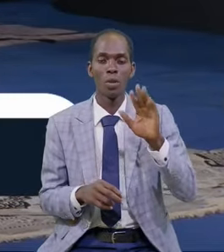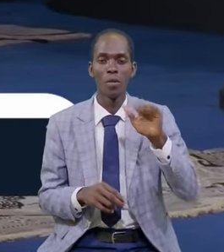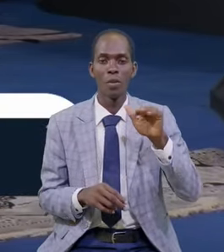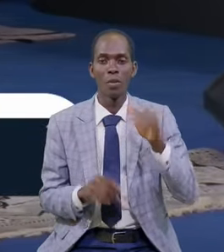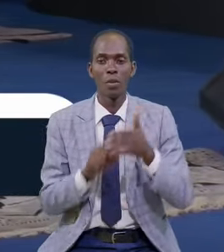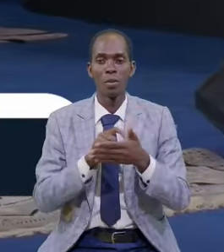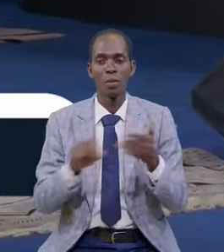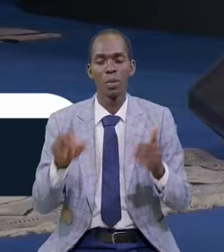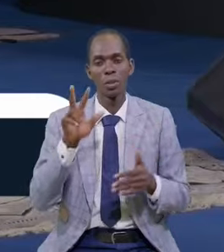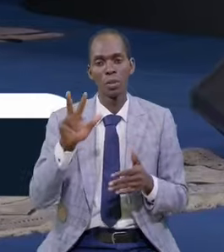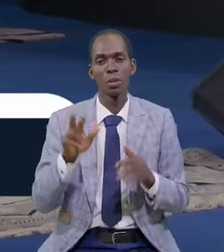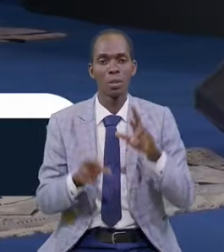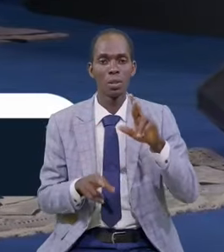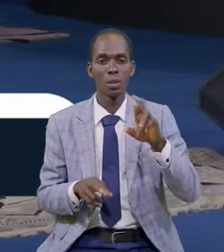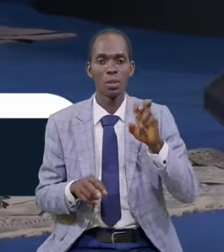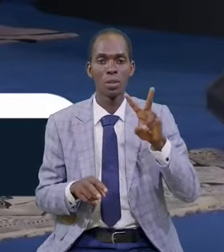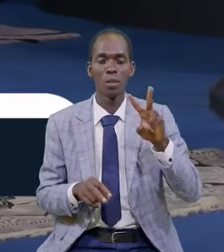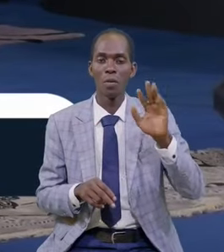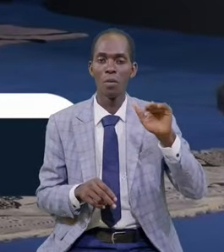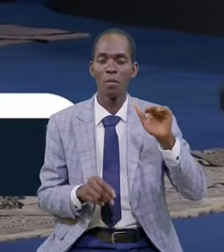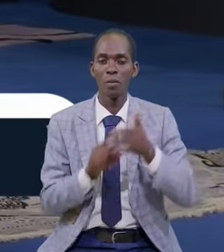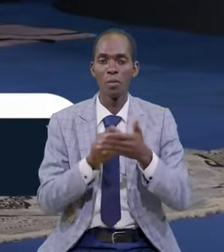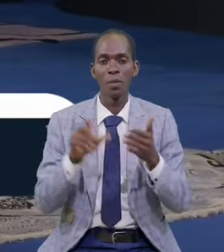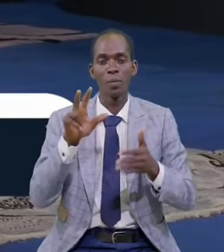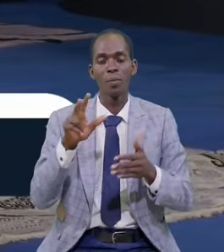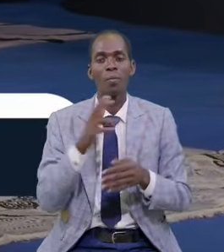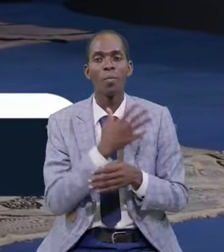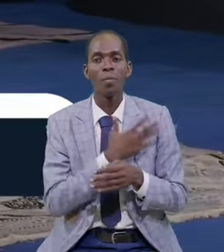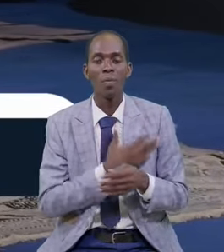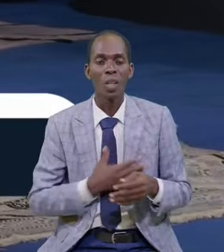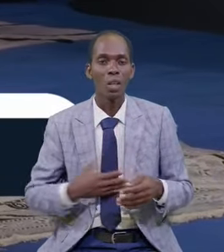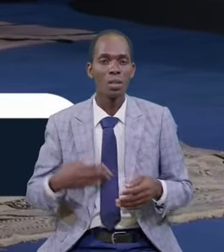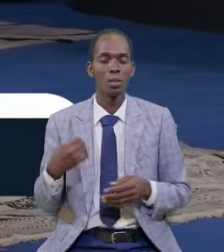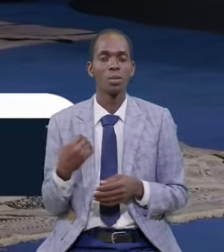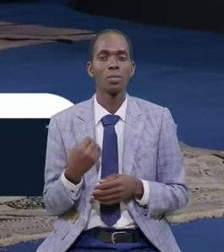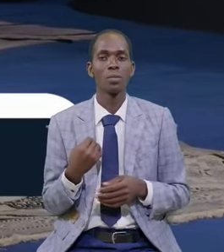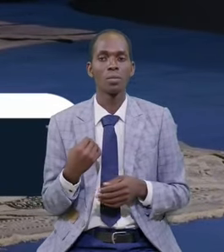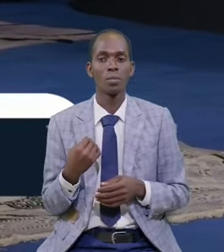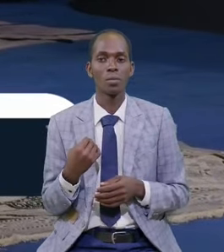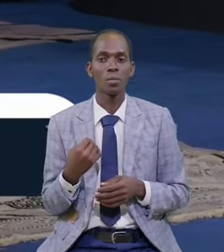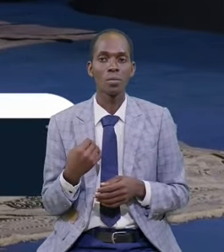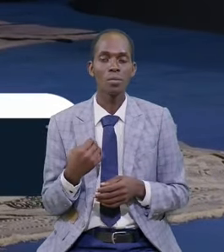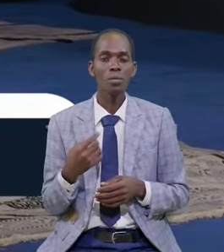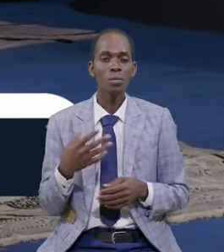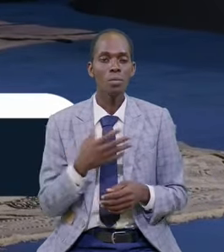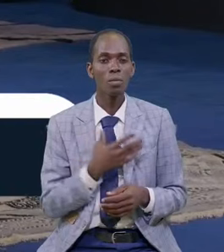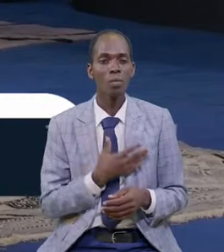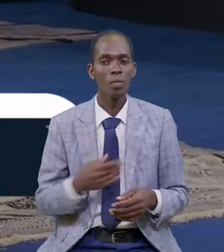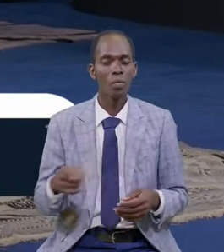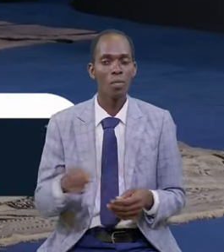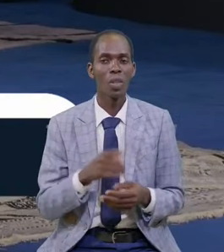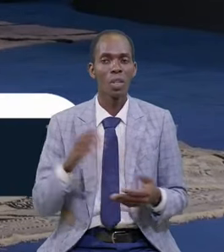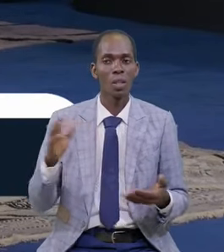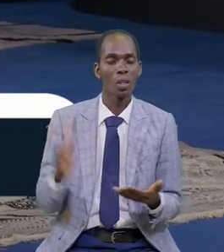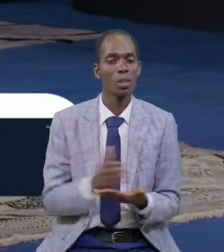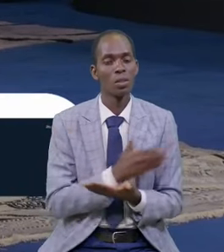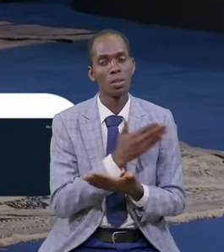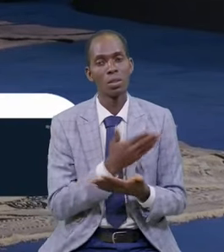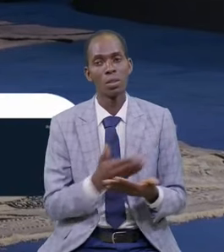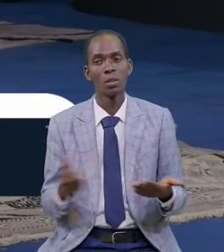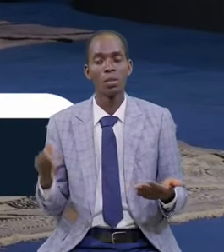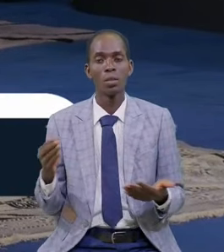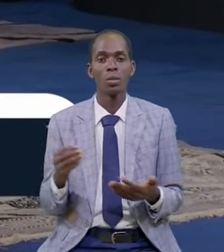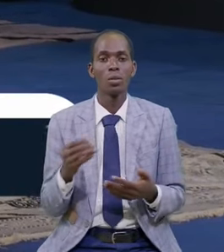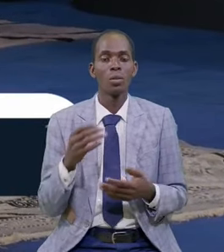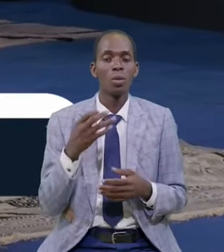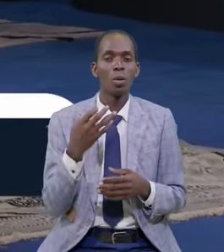three it says and they s the the and they sing the song of Moses